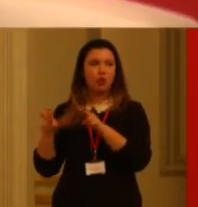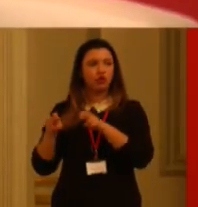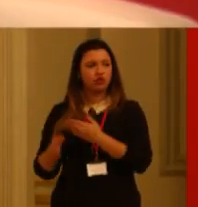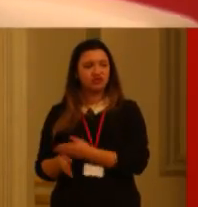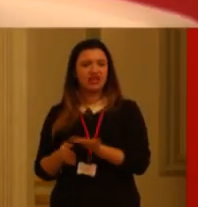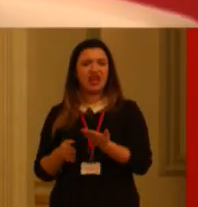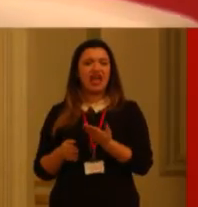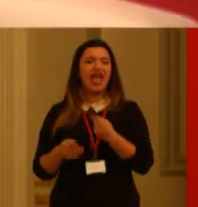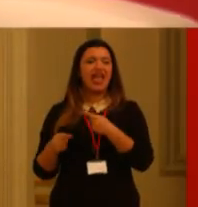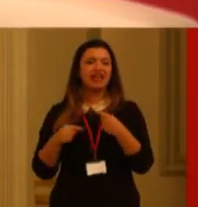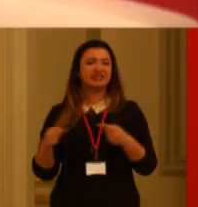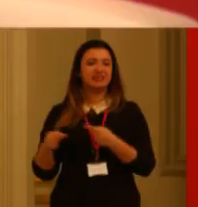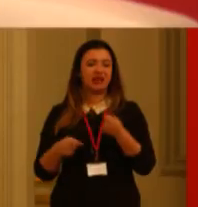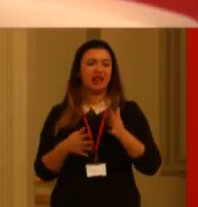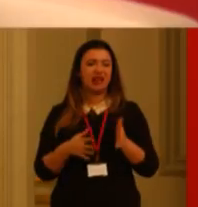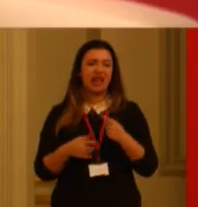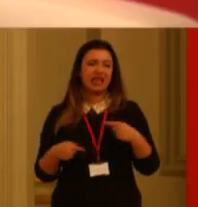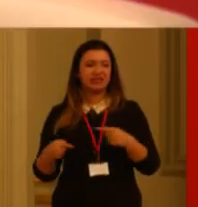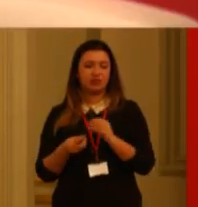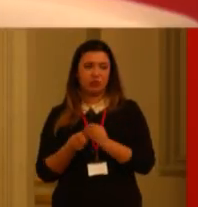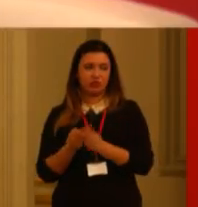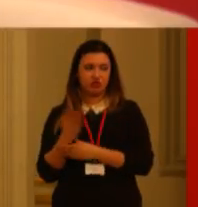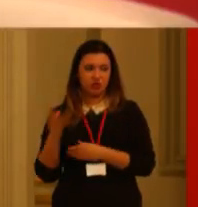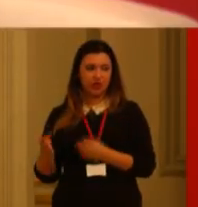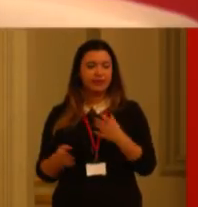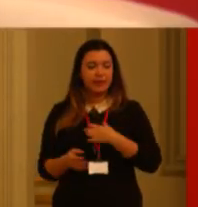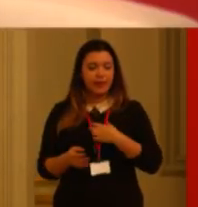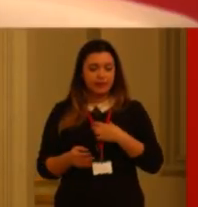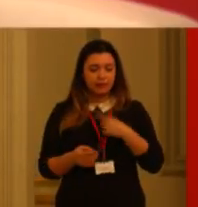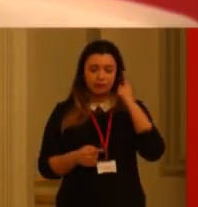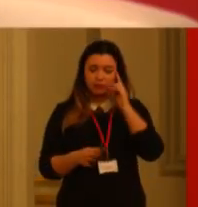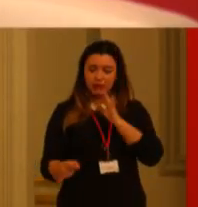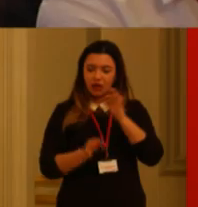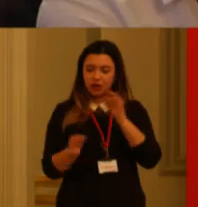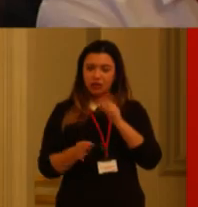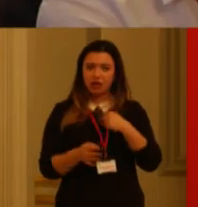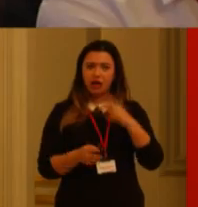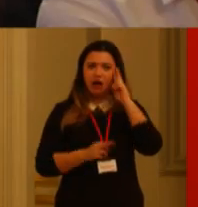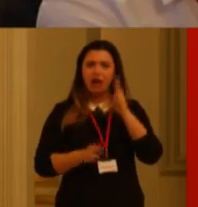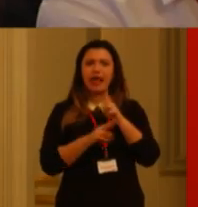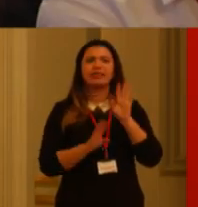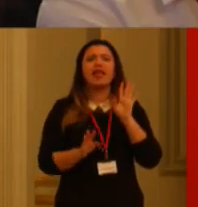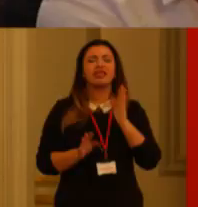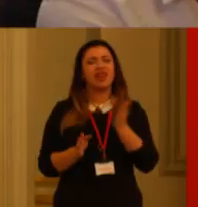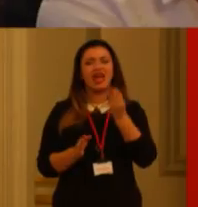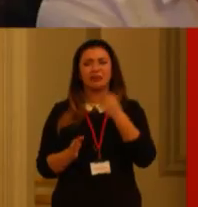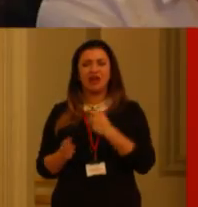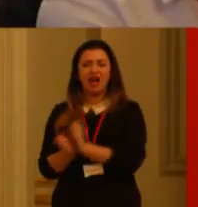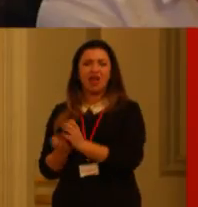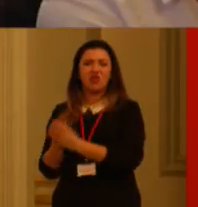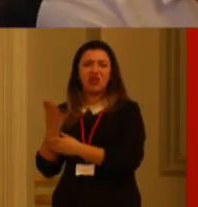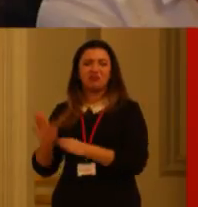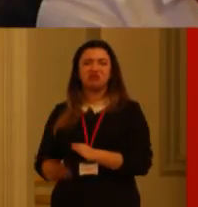rented apartment, they'd like to buy their own houses. So it's true consumption, so it's not necessarily an